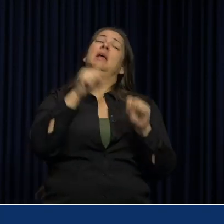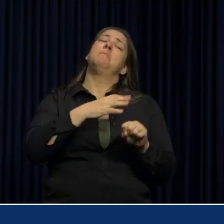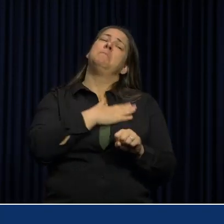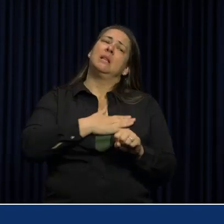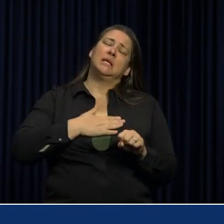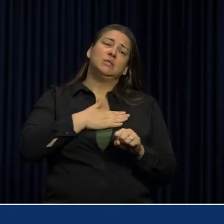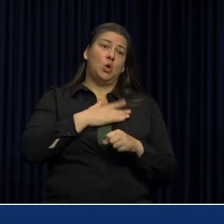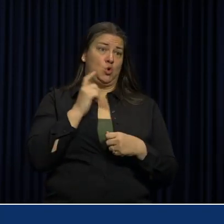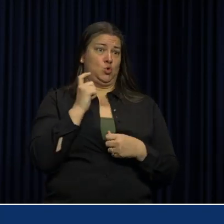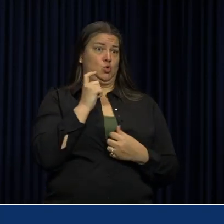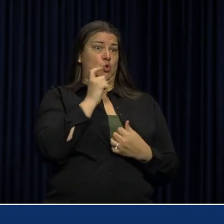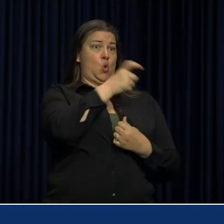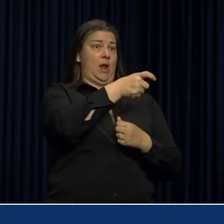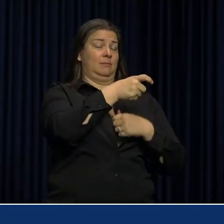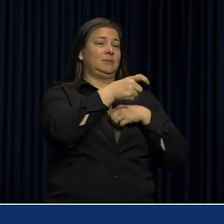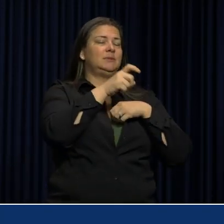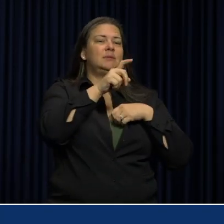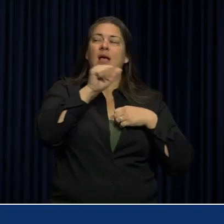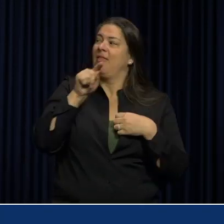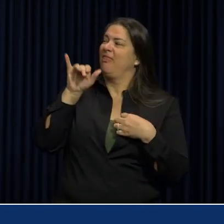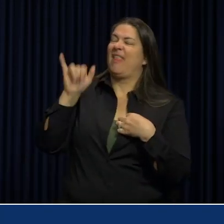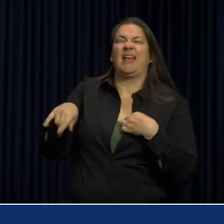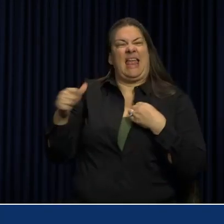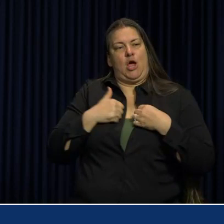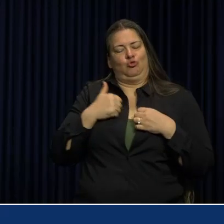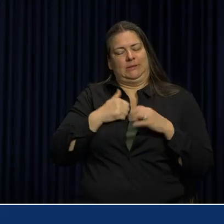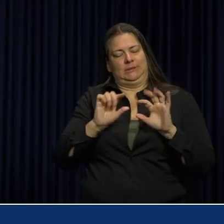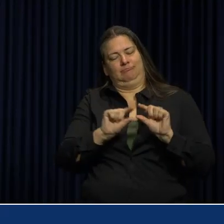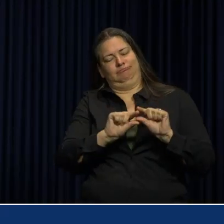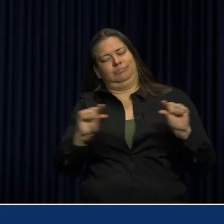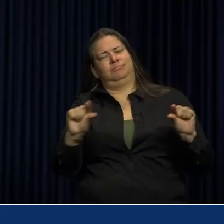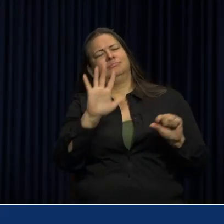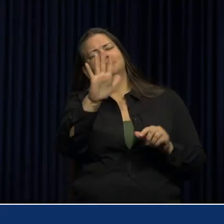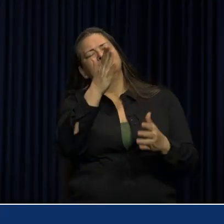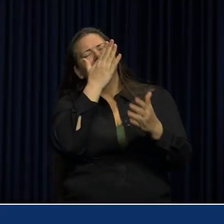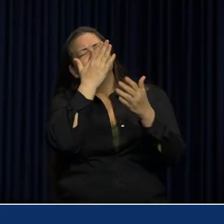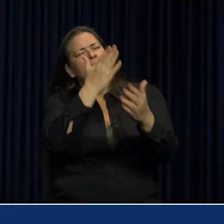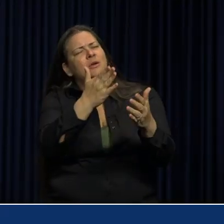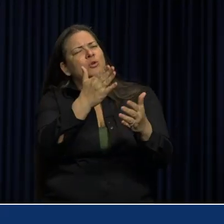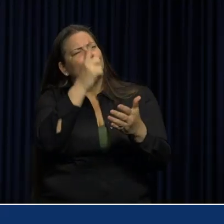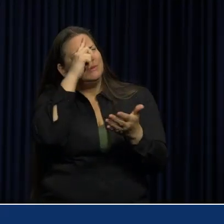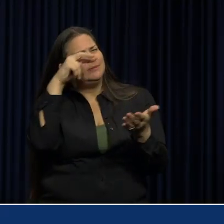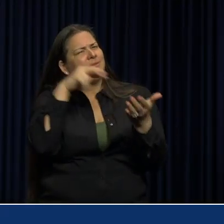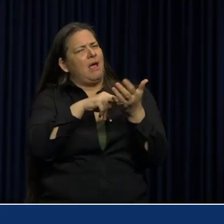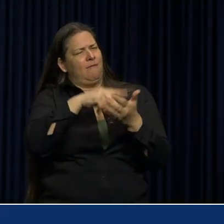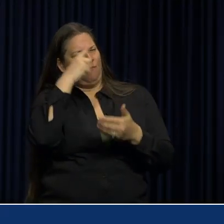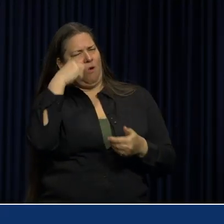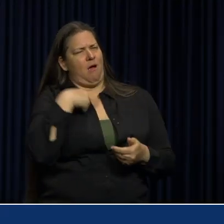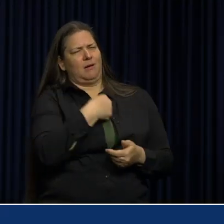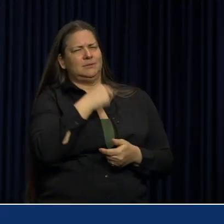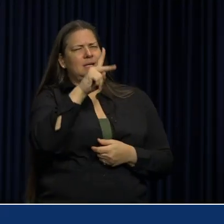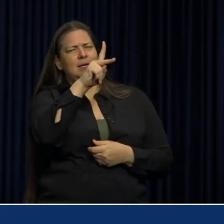donate to the Team Kentucky Fund at the address below. And thank you for standing for Team Kentucky.